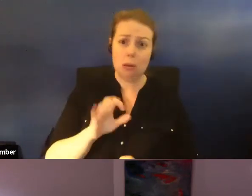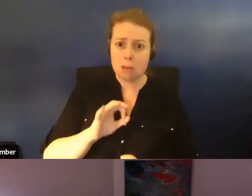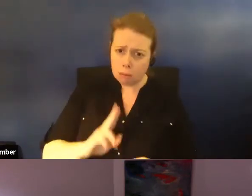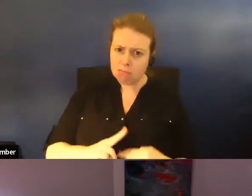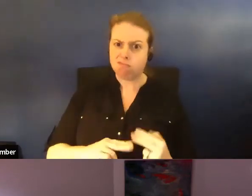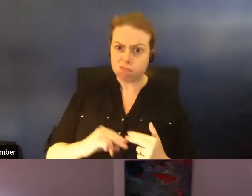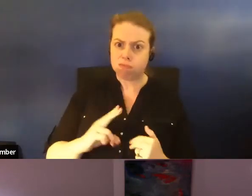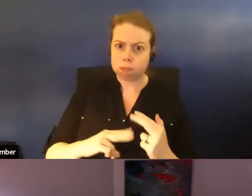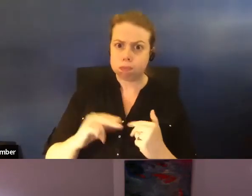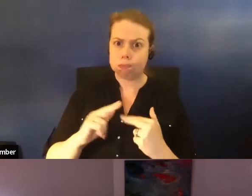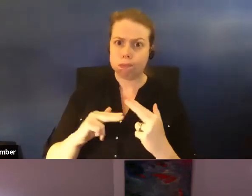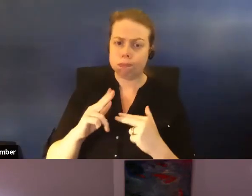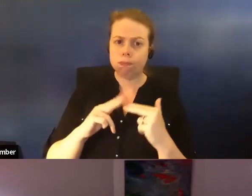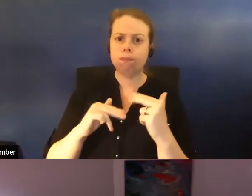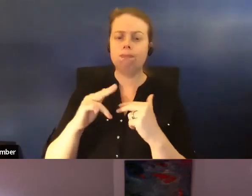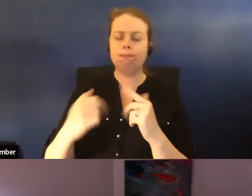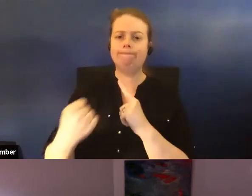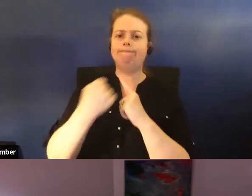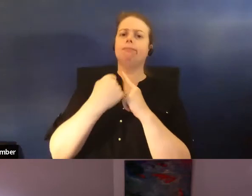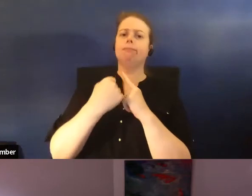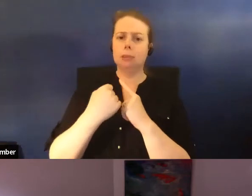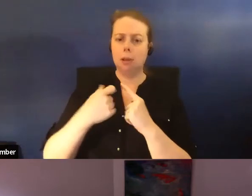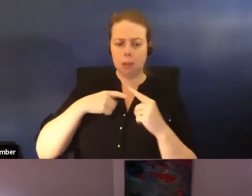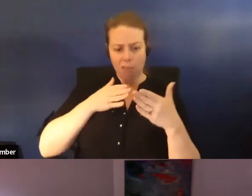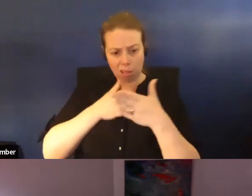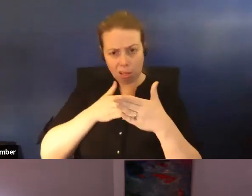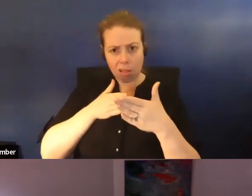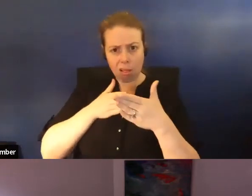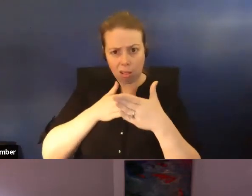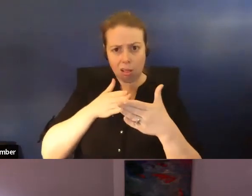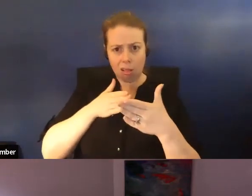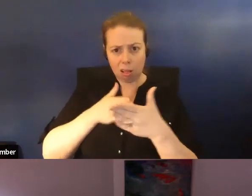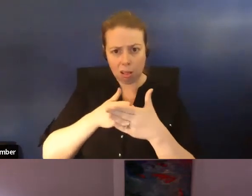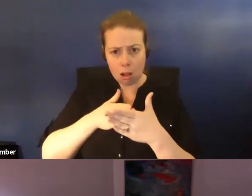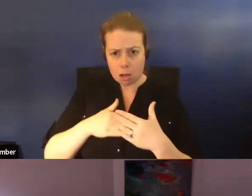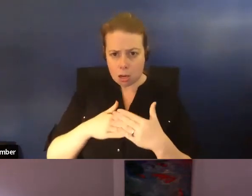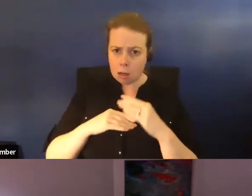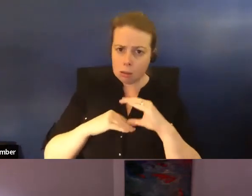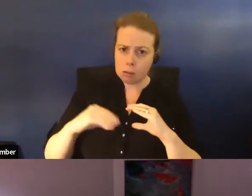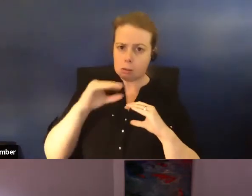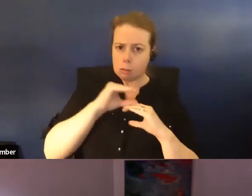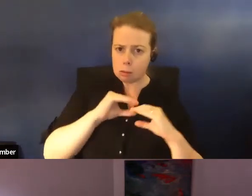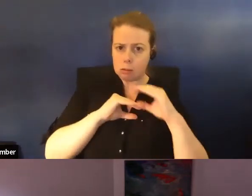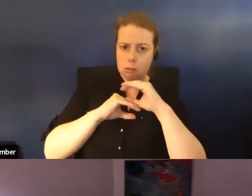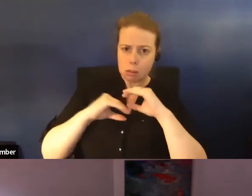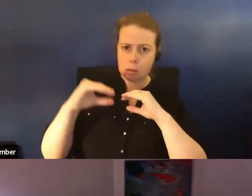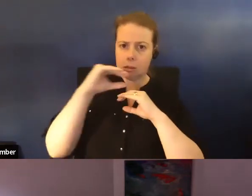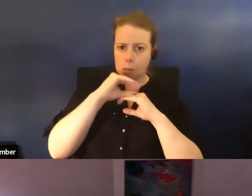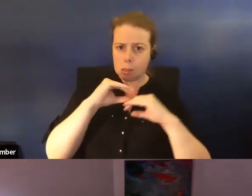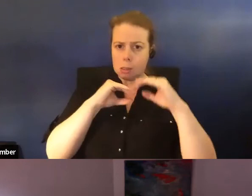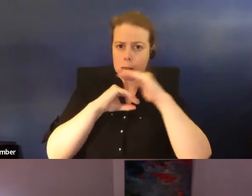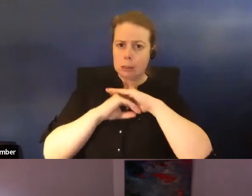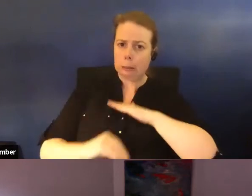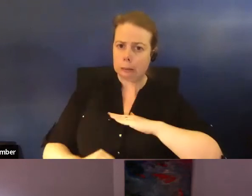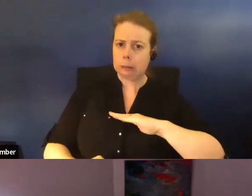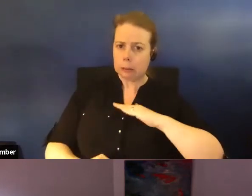there's a cumulative effect of inaccessibility that that piles on us over time. And that's why we